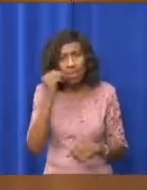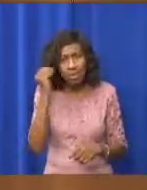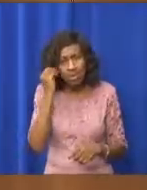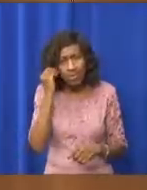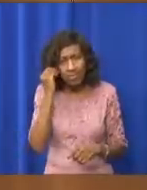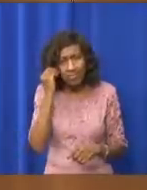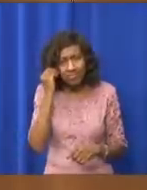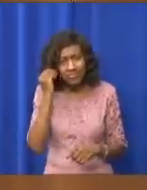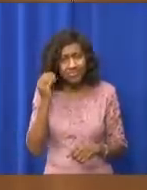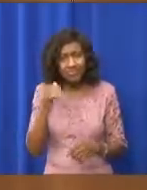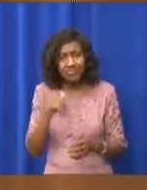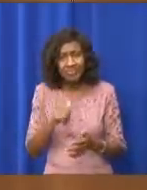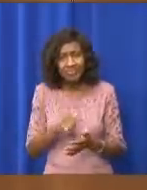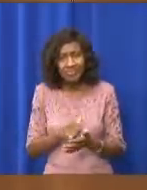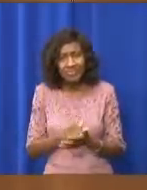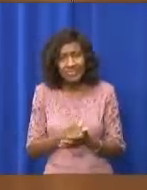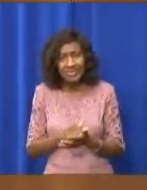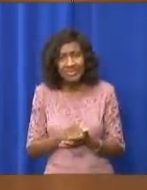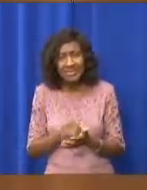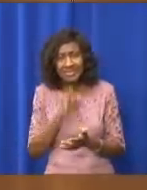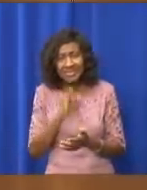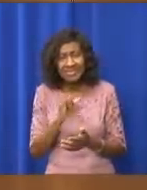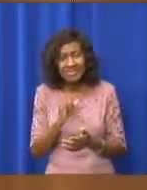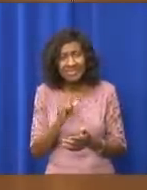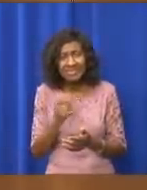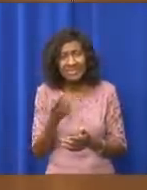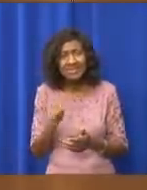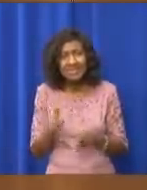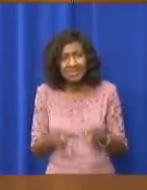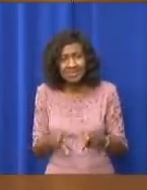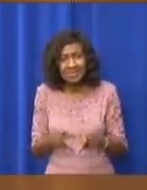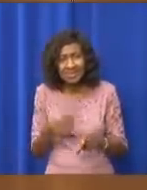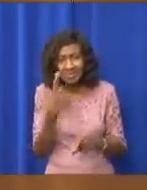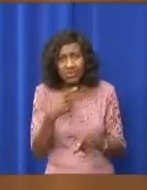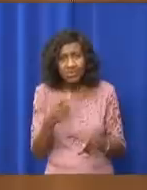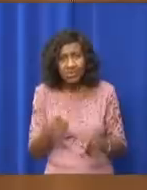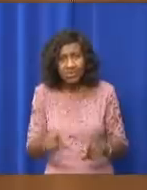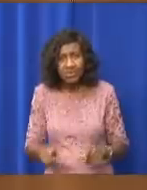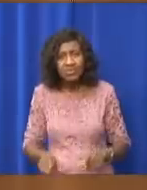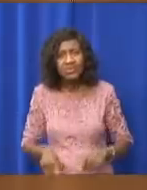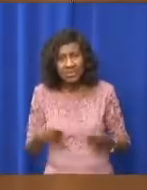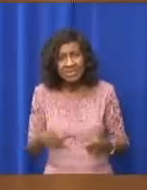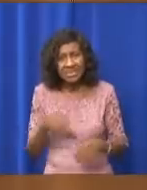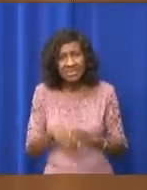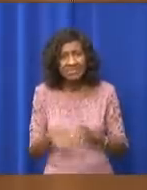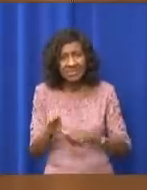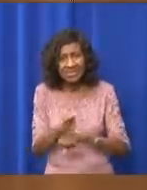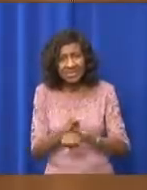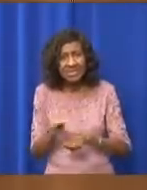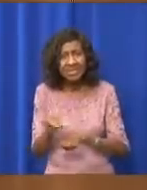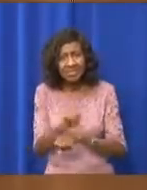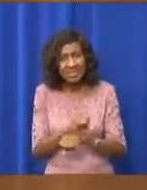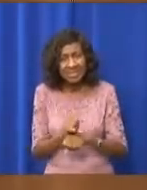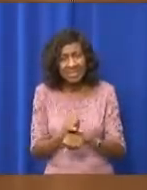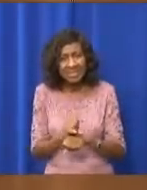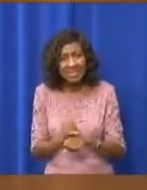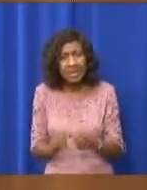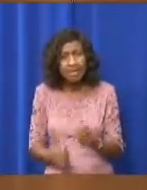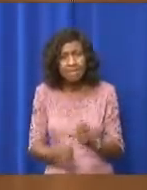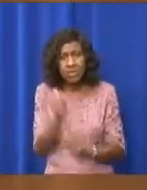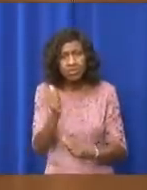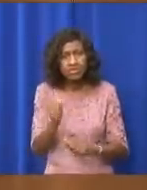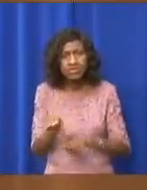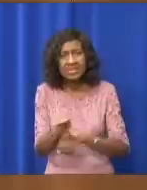the category that are currently coming home. They are people that live and reside in Cayman, most of them being Caymanians.